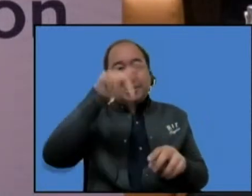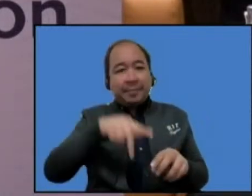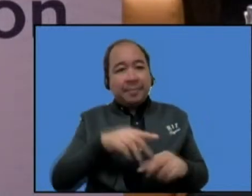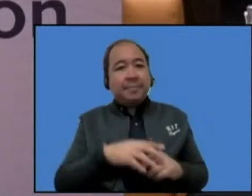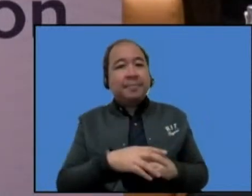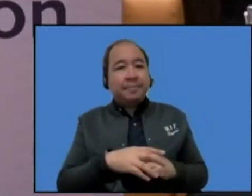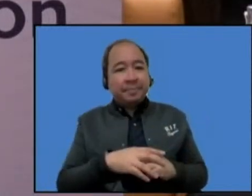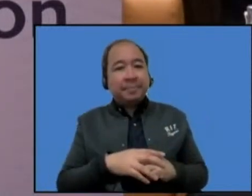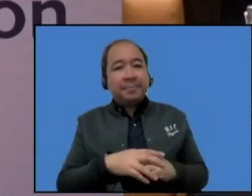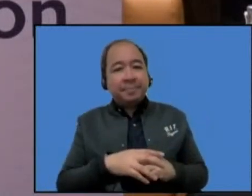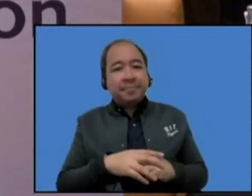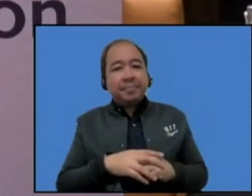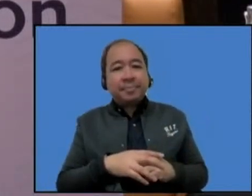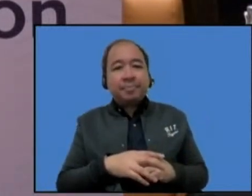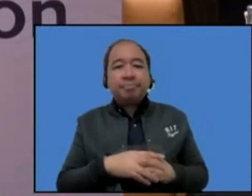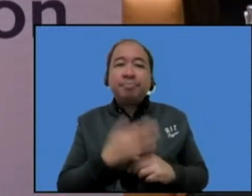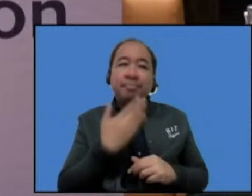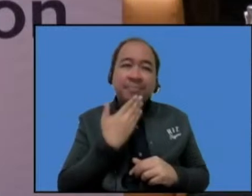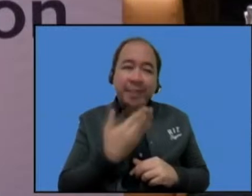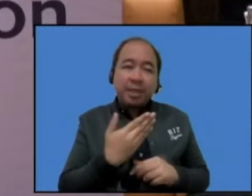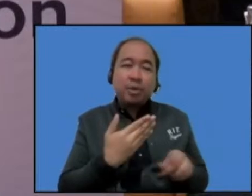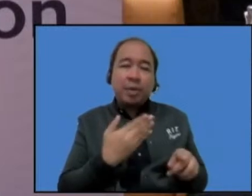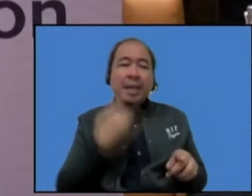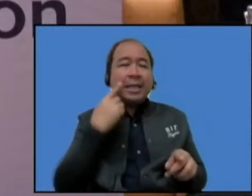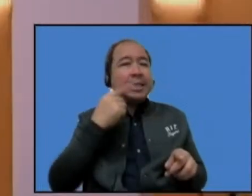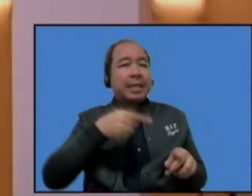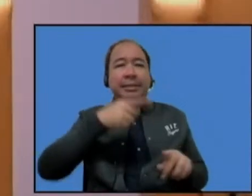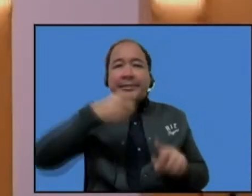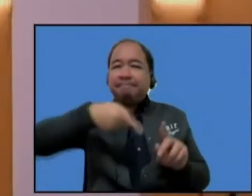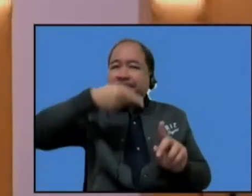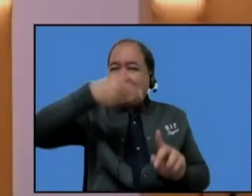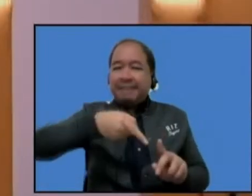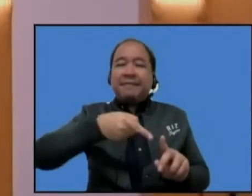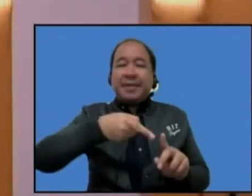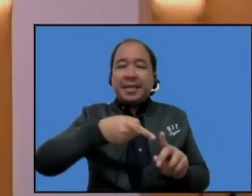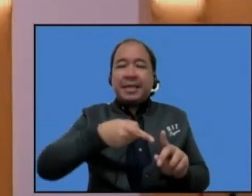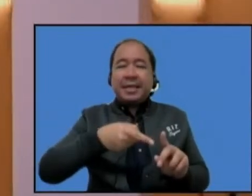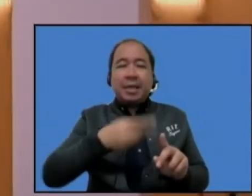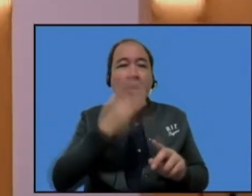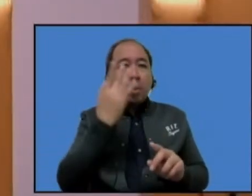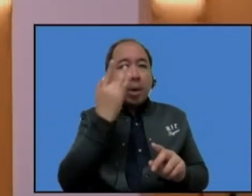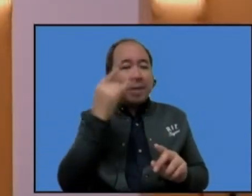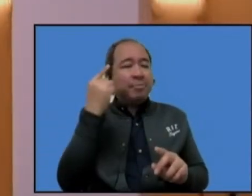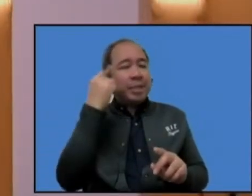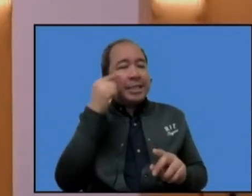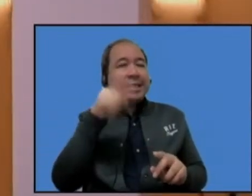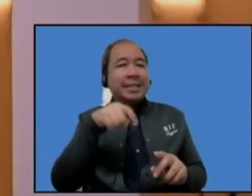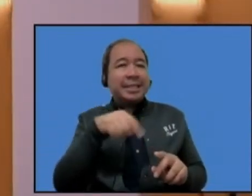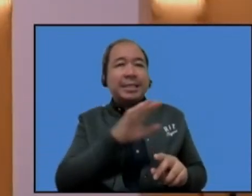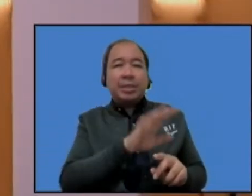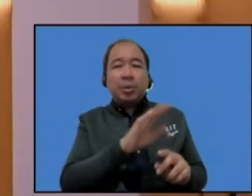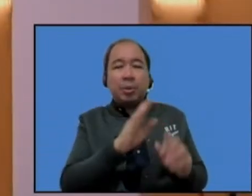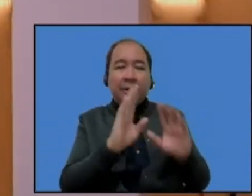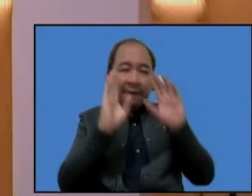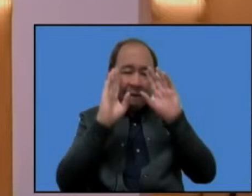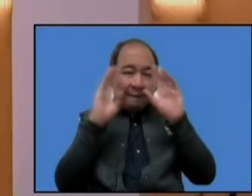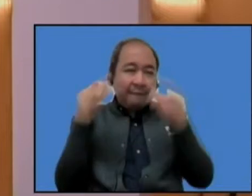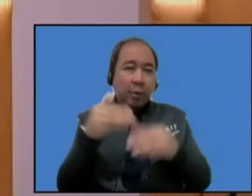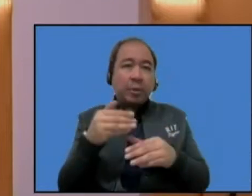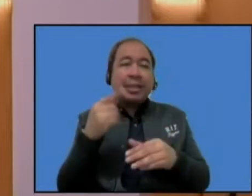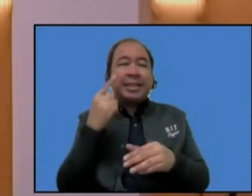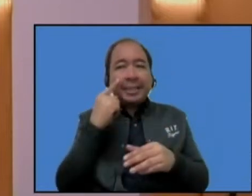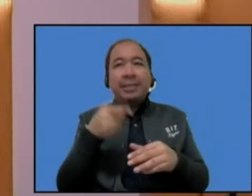Thank you very much. I think it's a very specific aspect to identify why you think they need the attention. And I think it cuts